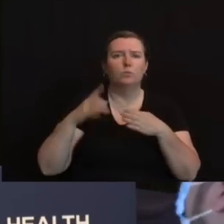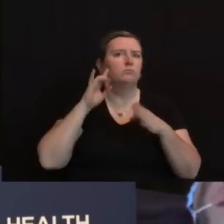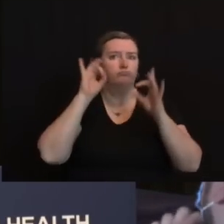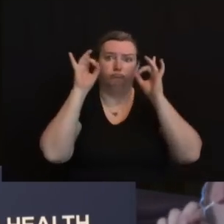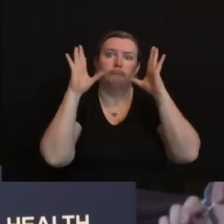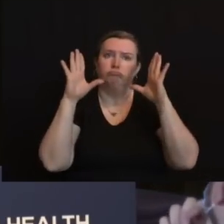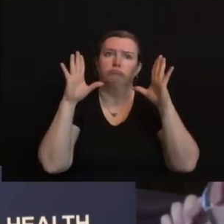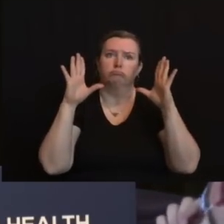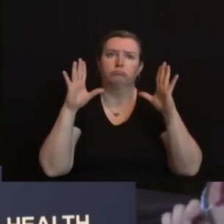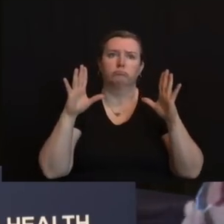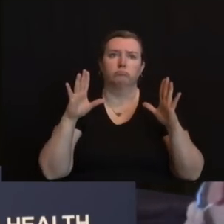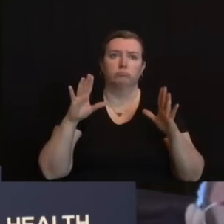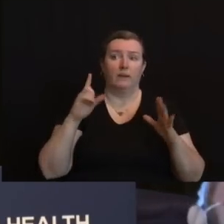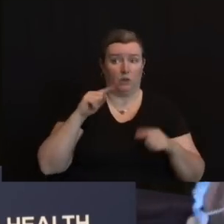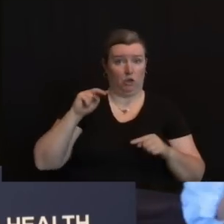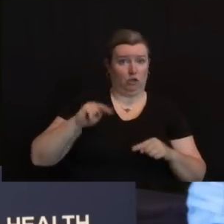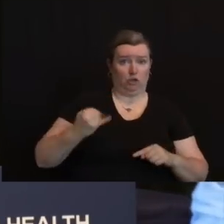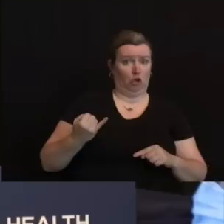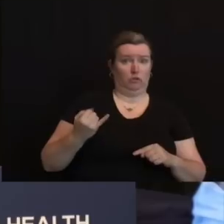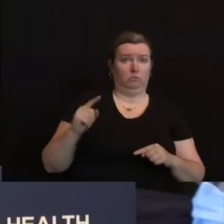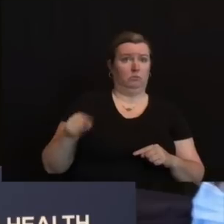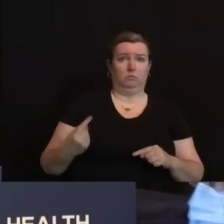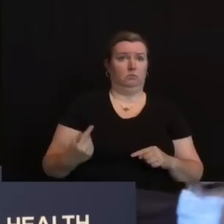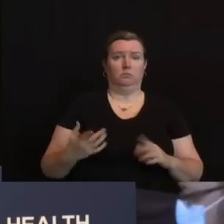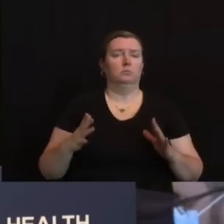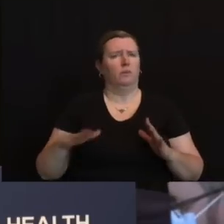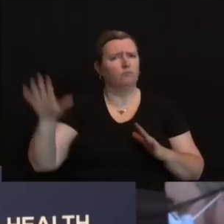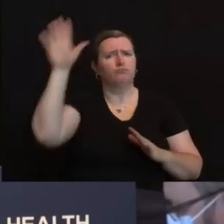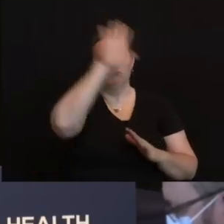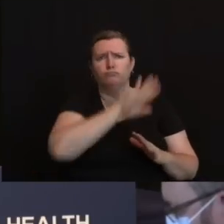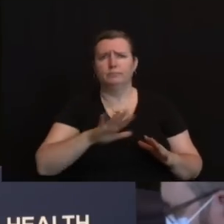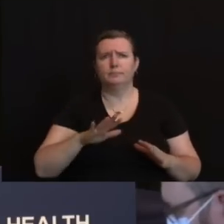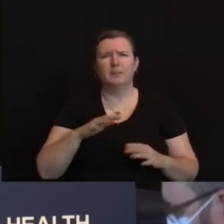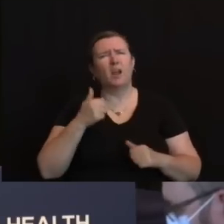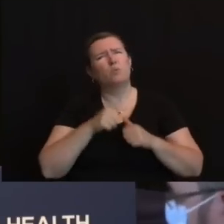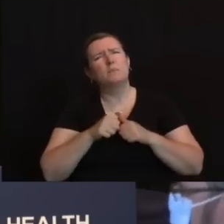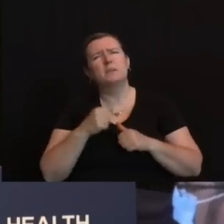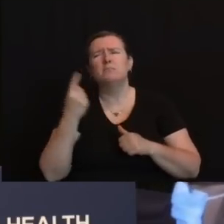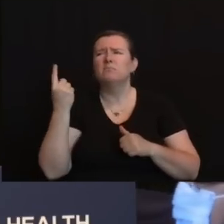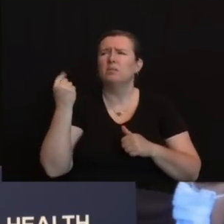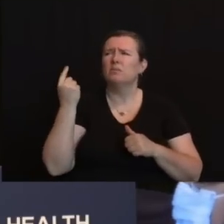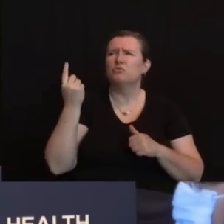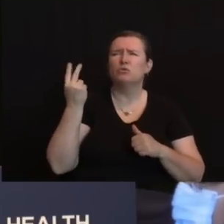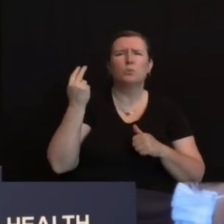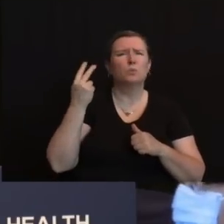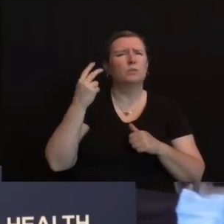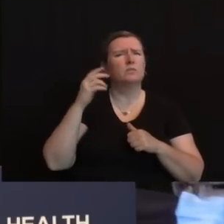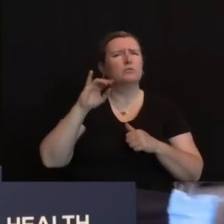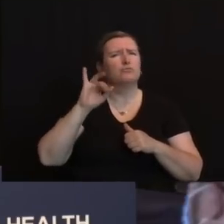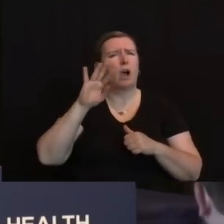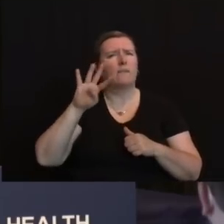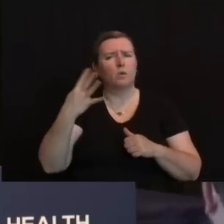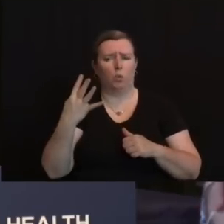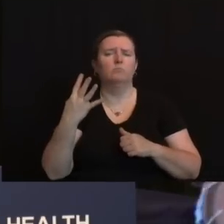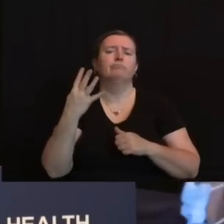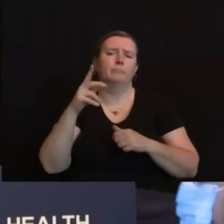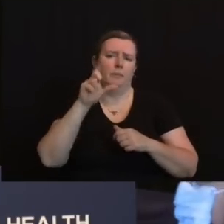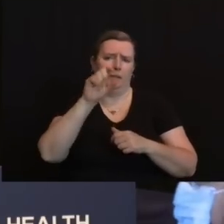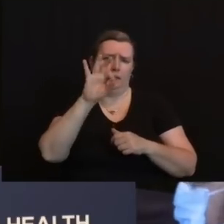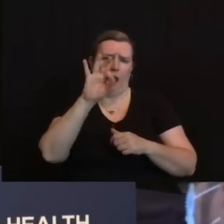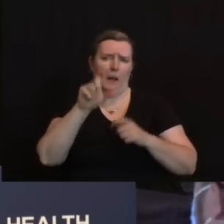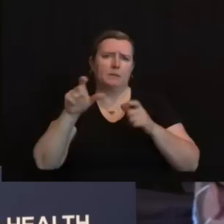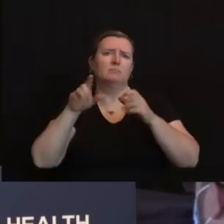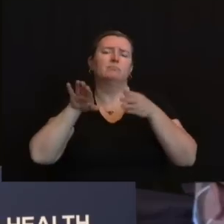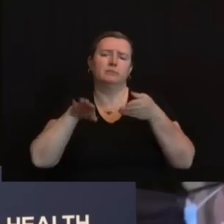but across the nation. And I just reflect back to a year ago, to last 4th of July holiday, we had 9 fatal crashes, which resulted